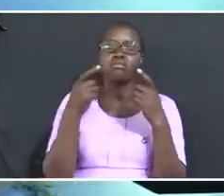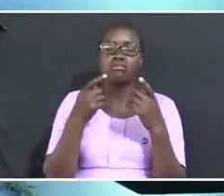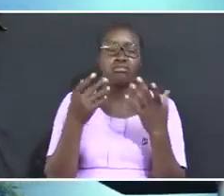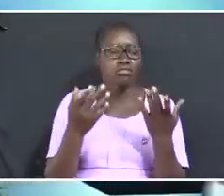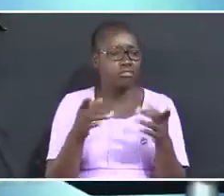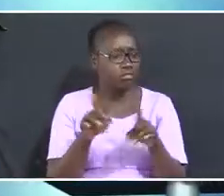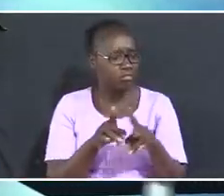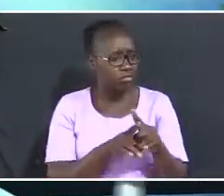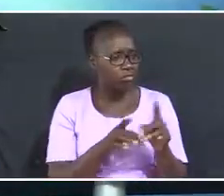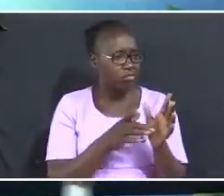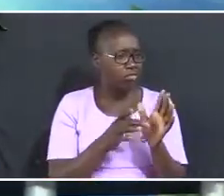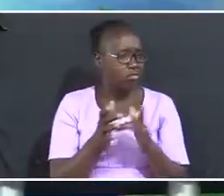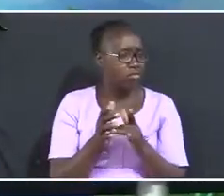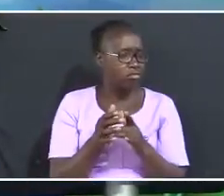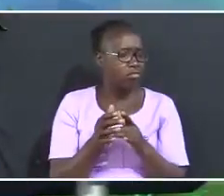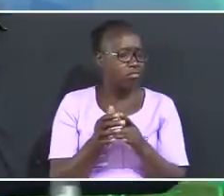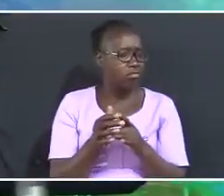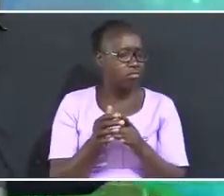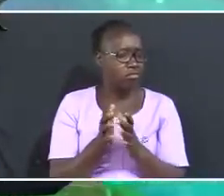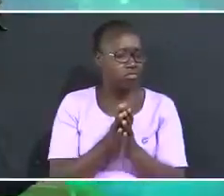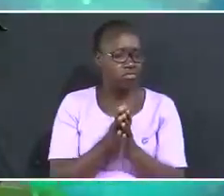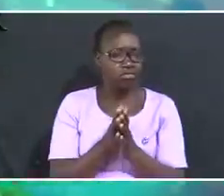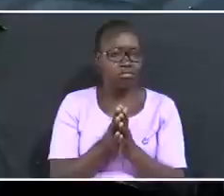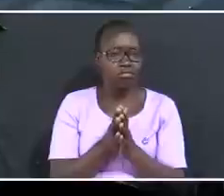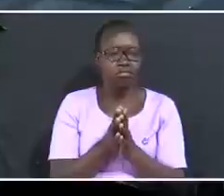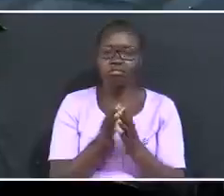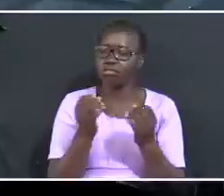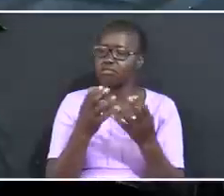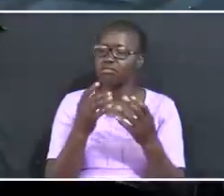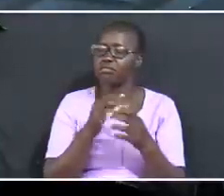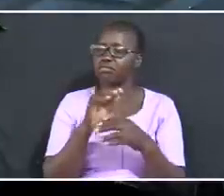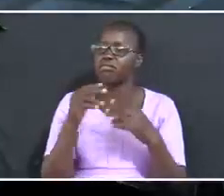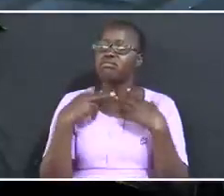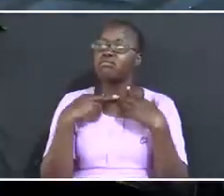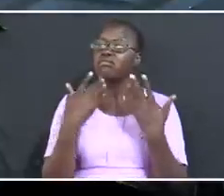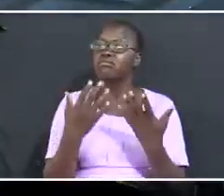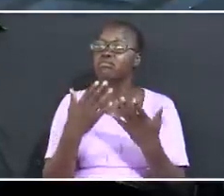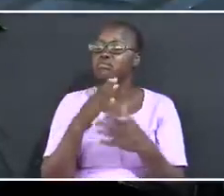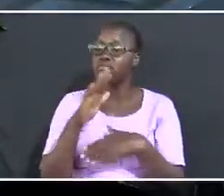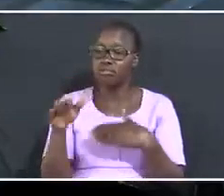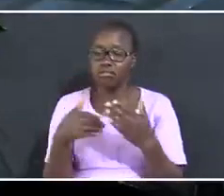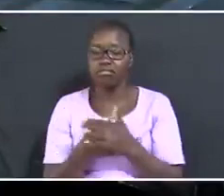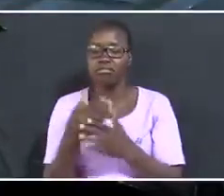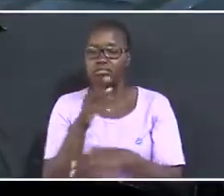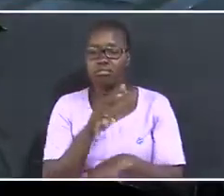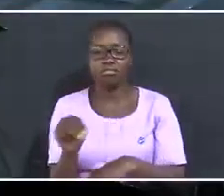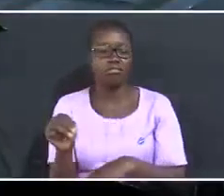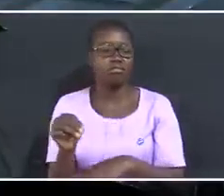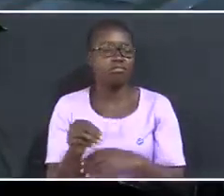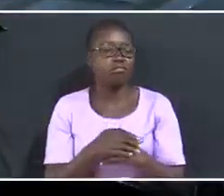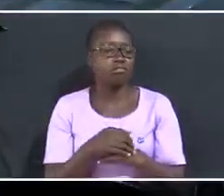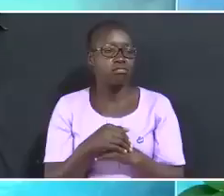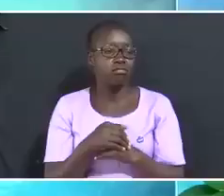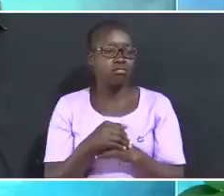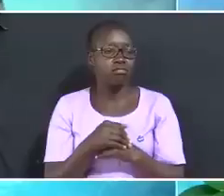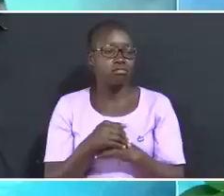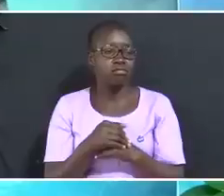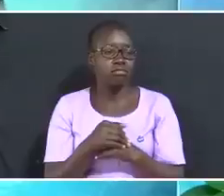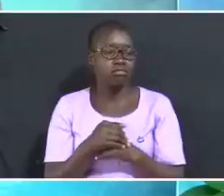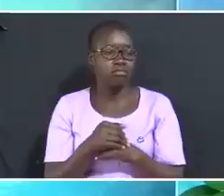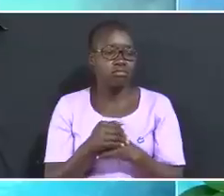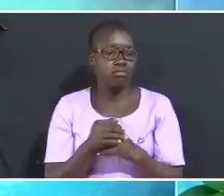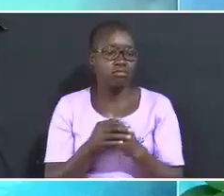According to Jesus' definition, how many were slaves? All of them. All of